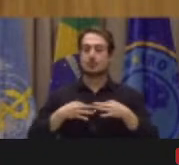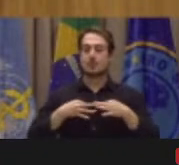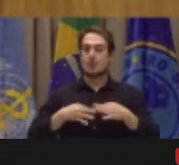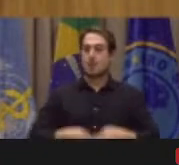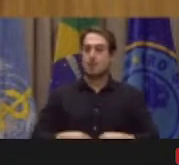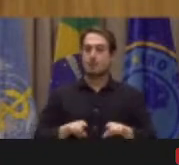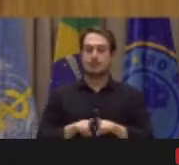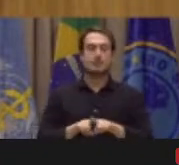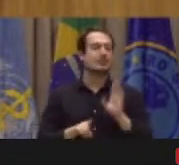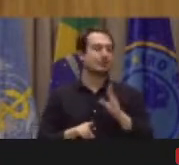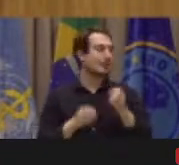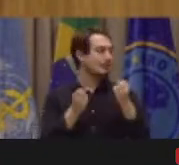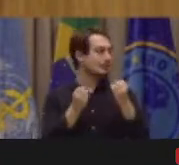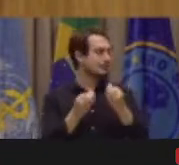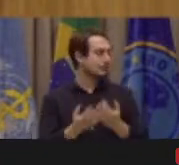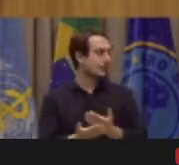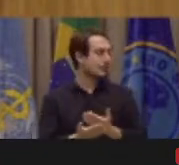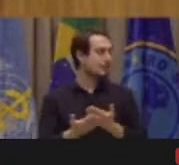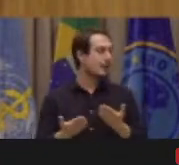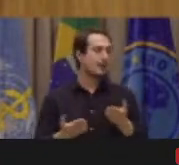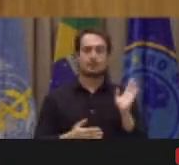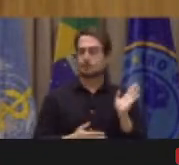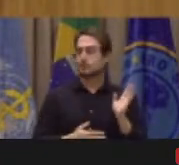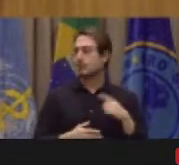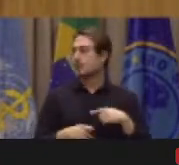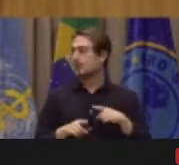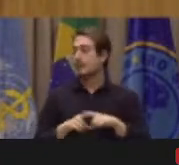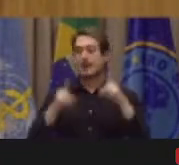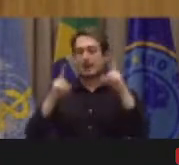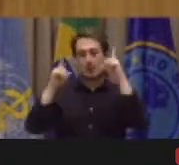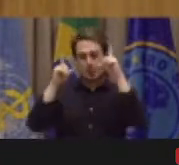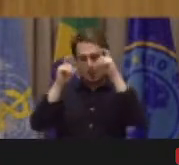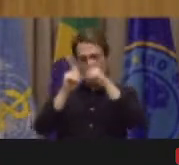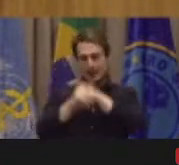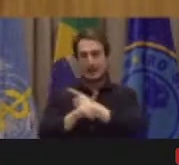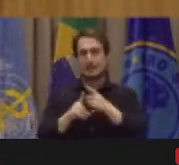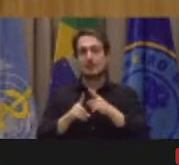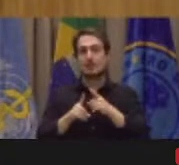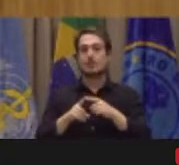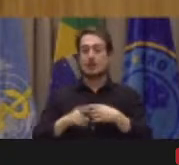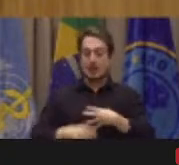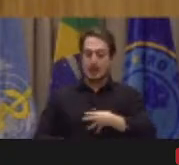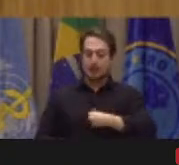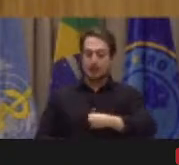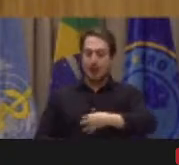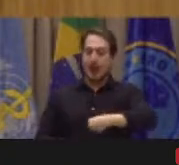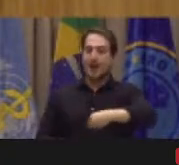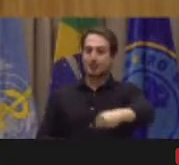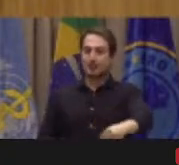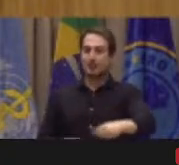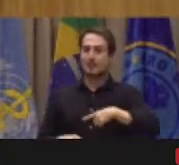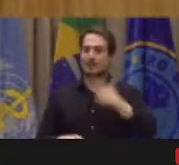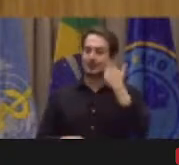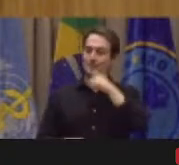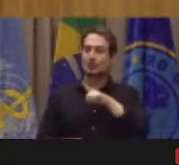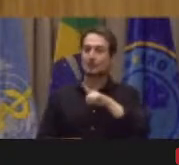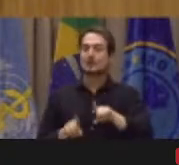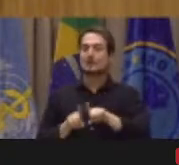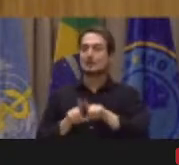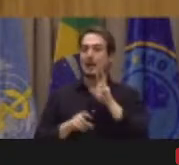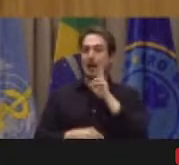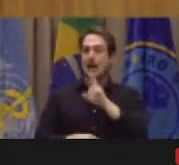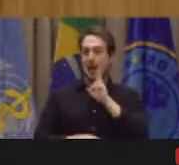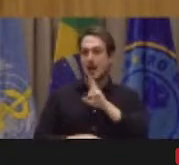requests a behavior change. It's a complex process, almost like a generation, so that we